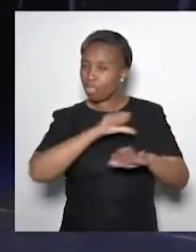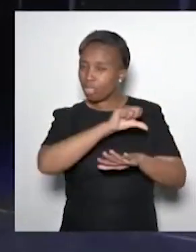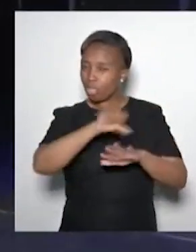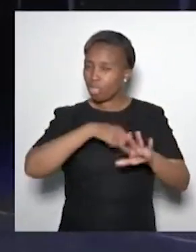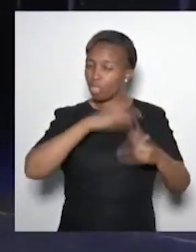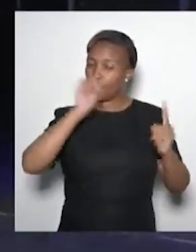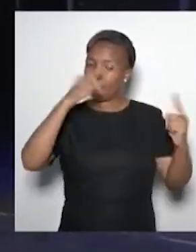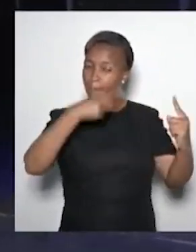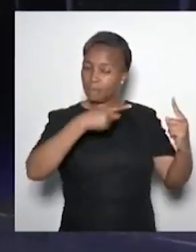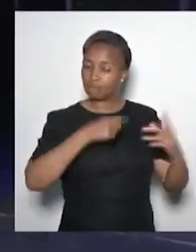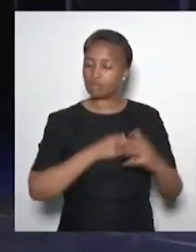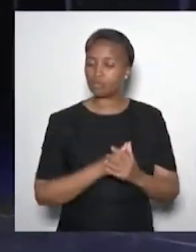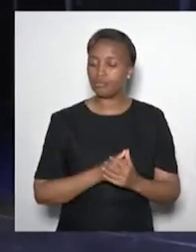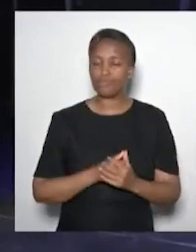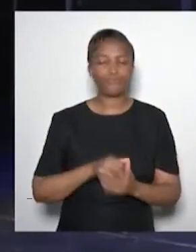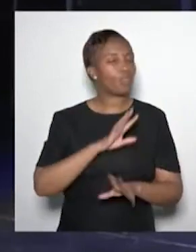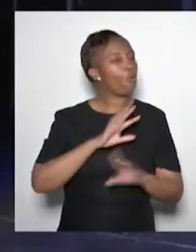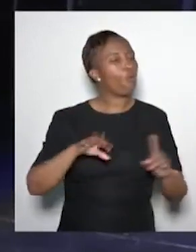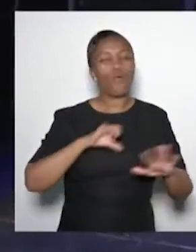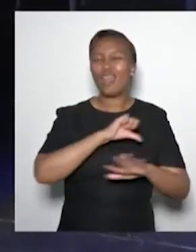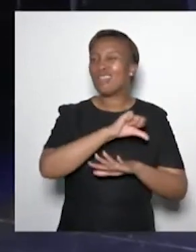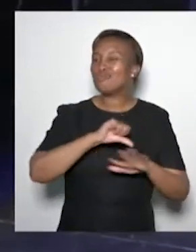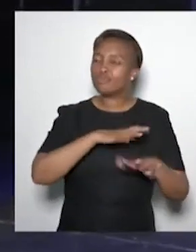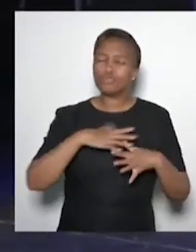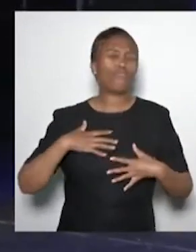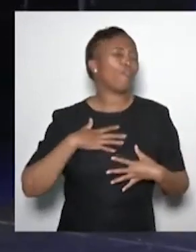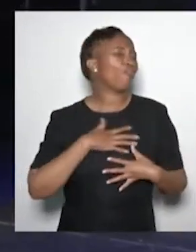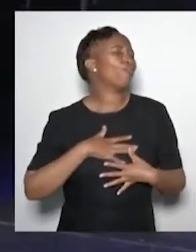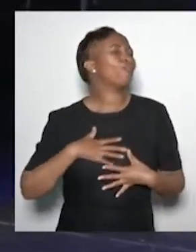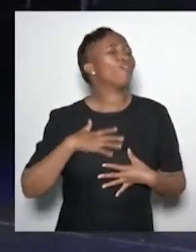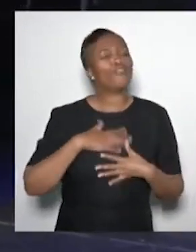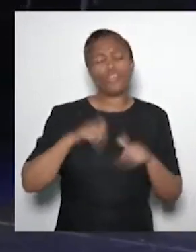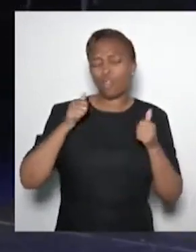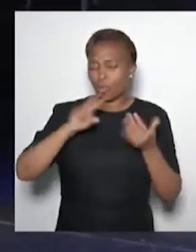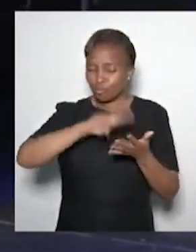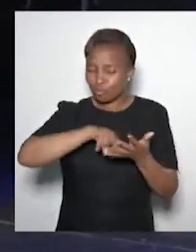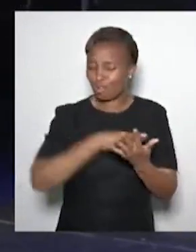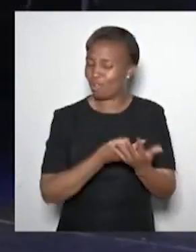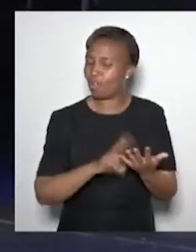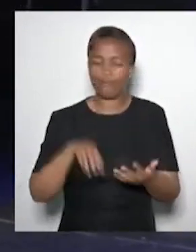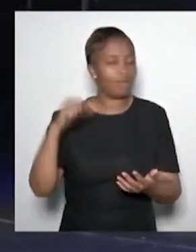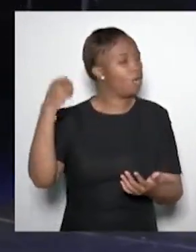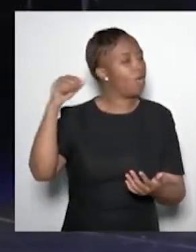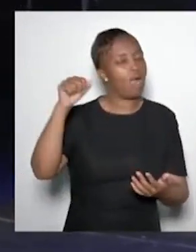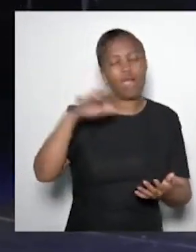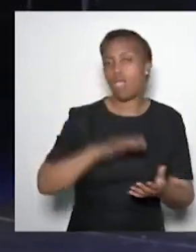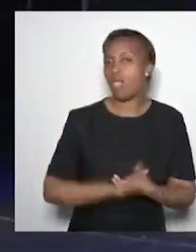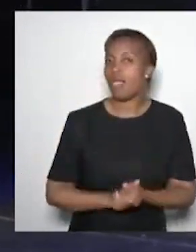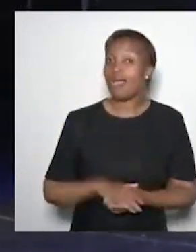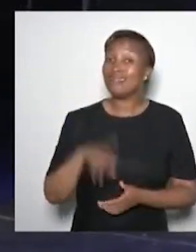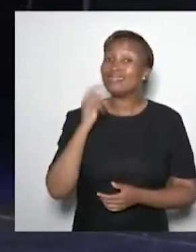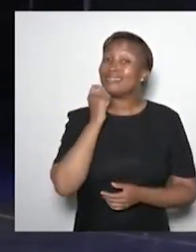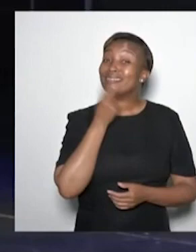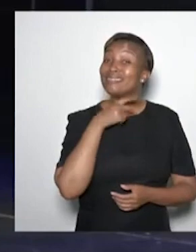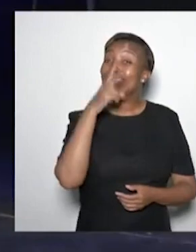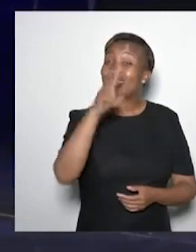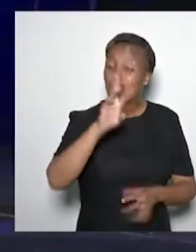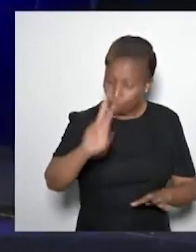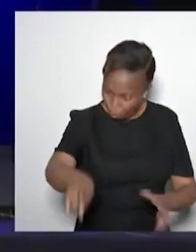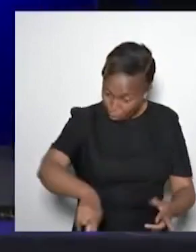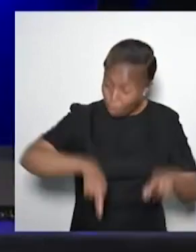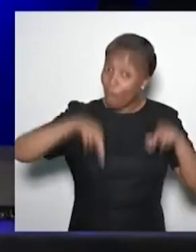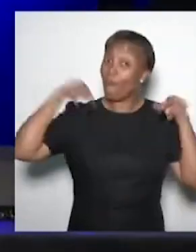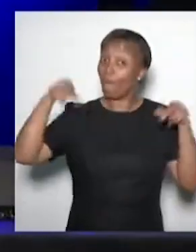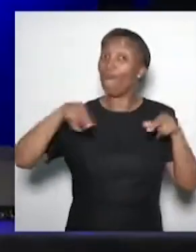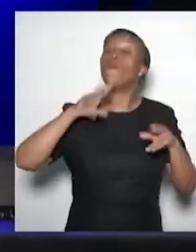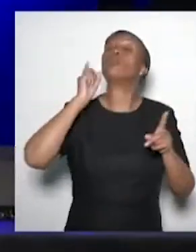purpose. Amen. We're not anointed to feel good and roll on the floor. I don't mind rolling on the floor, but I say to them, you must